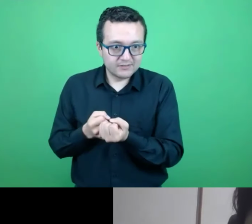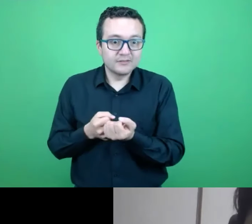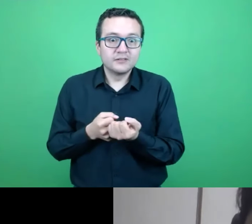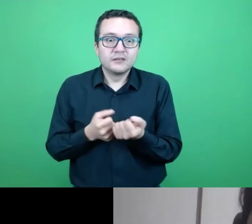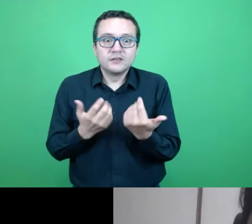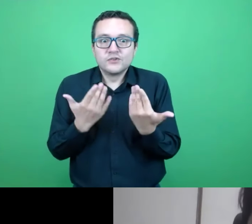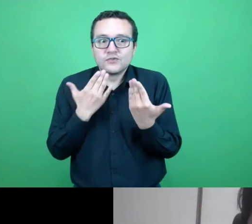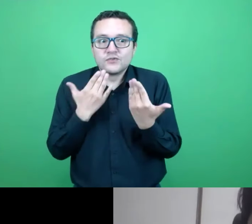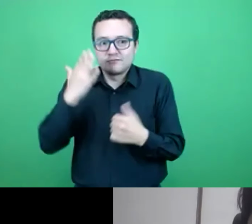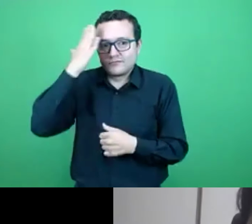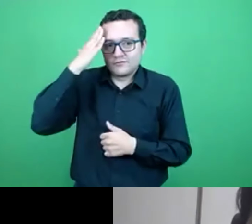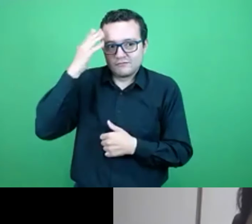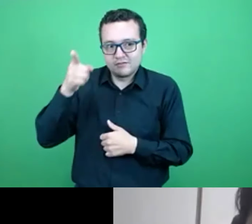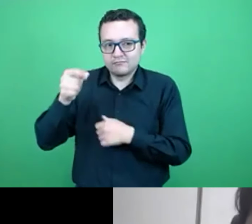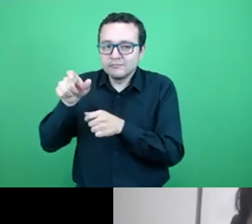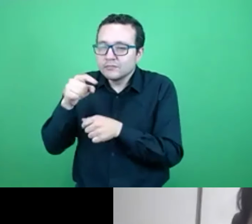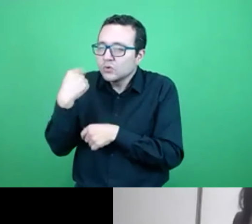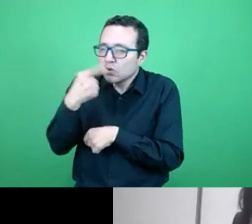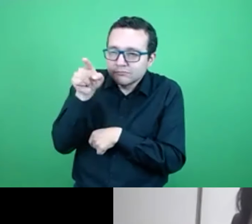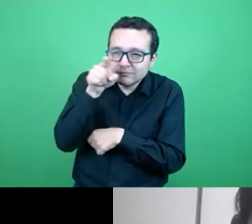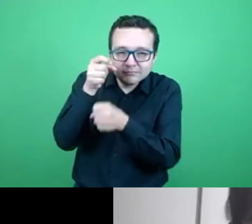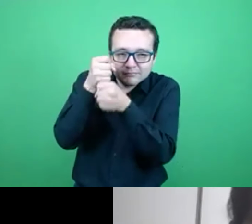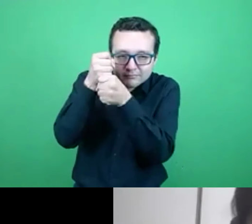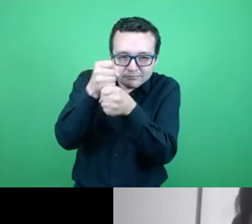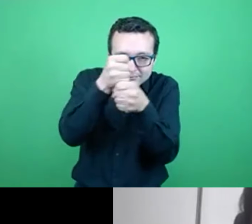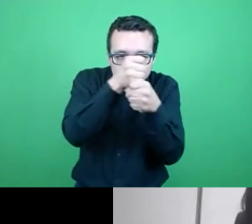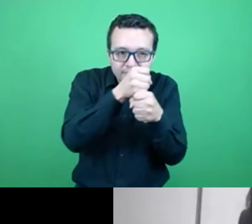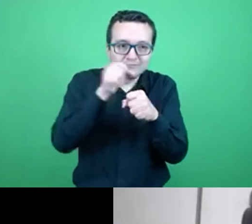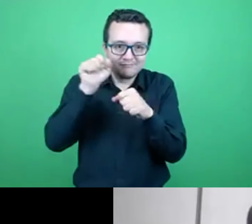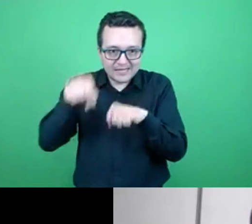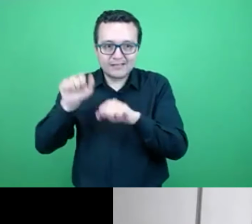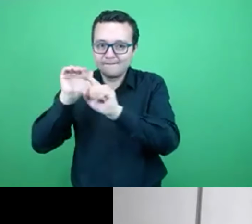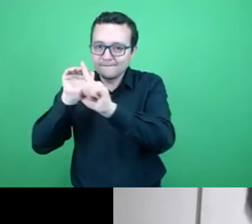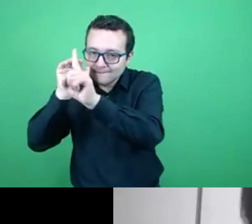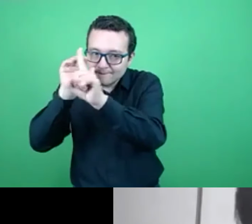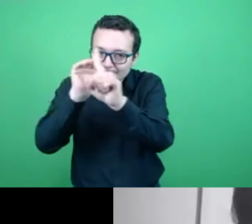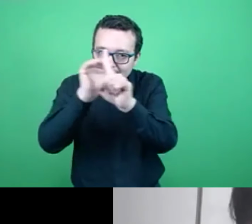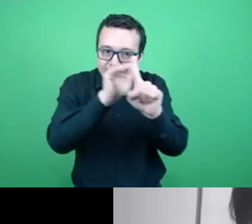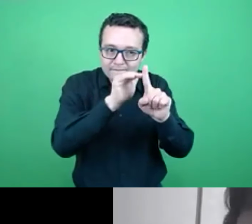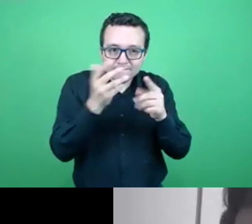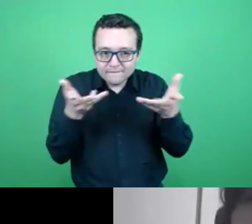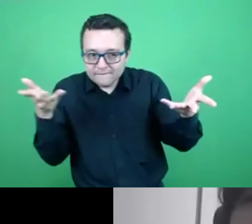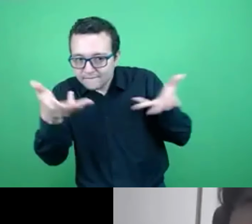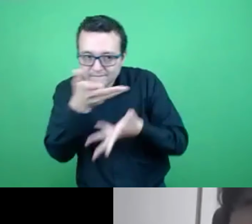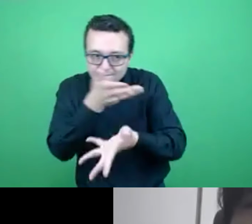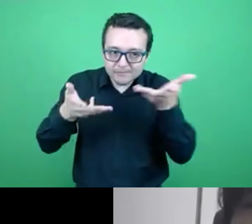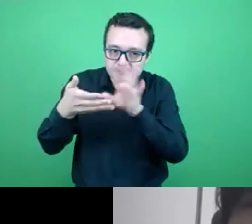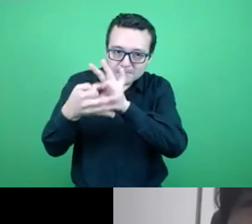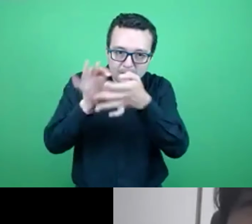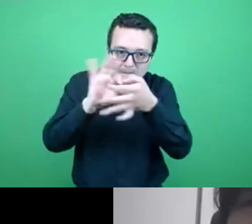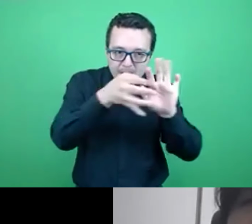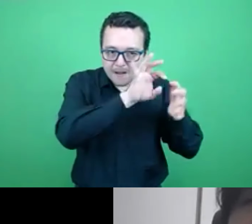to do commitments and what are the priorities that you consider are necessary. That's why it's very important for us